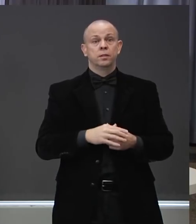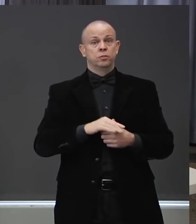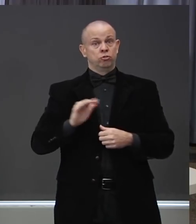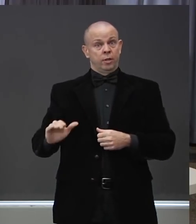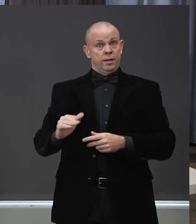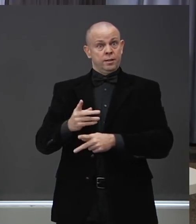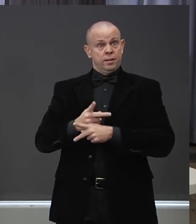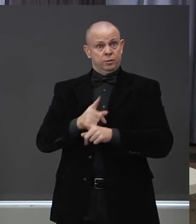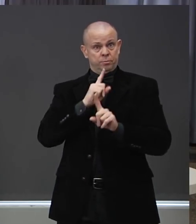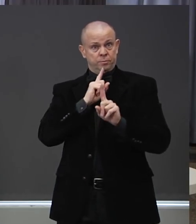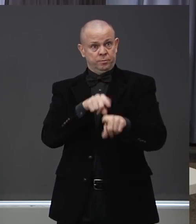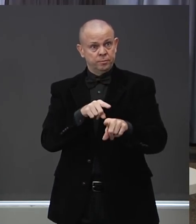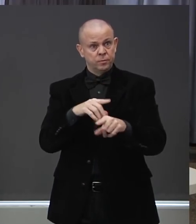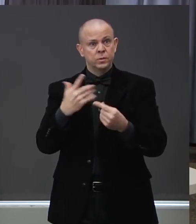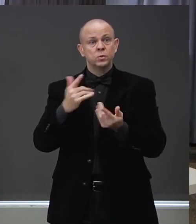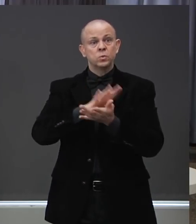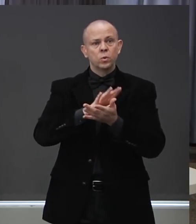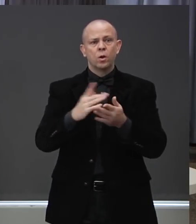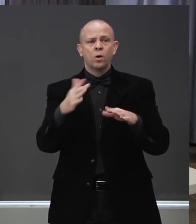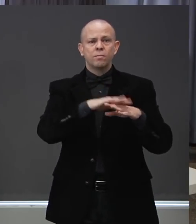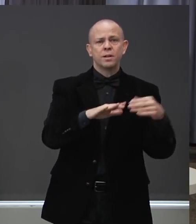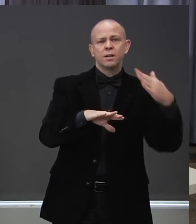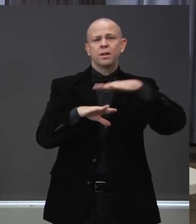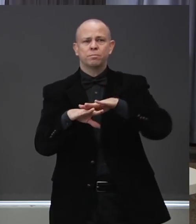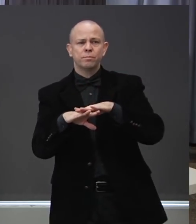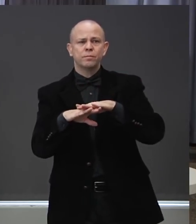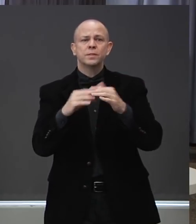overlap in some ways, but they're also quite different.